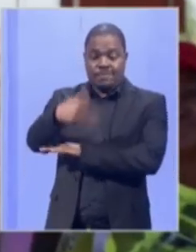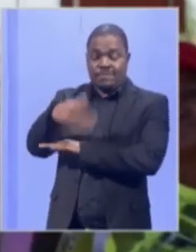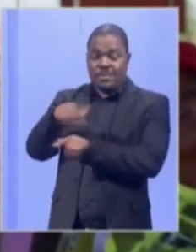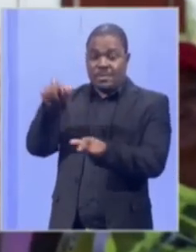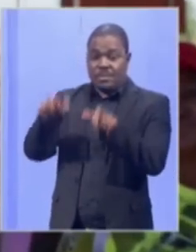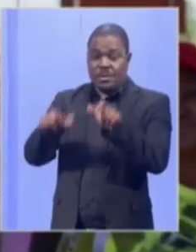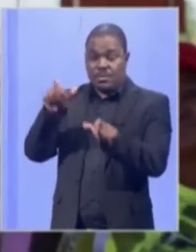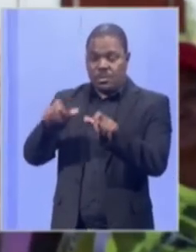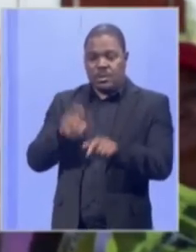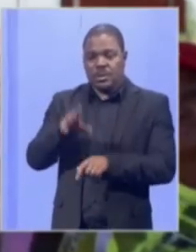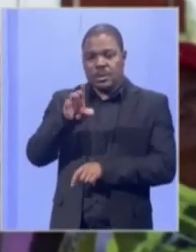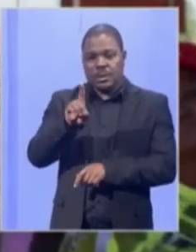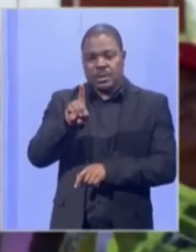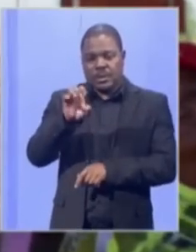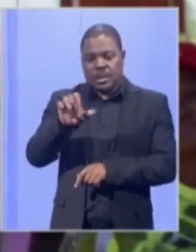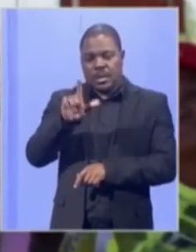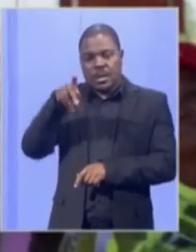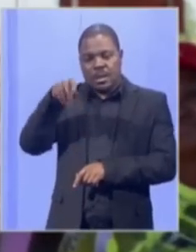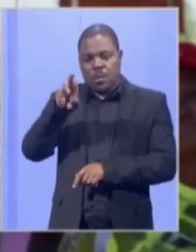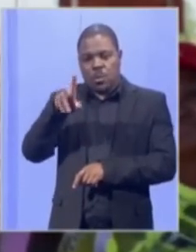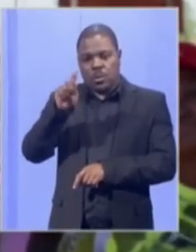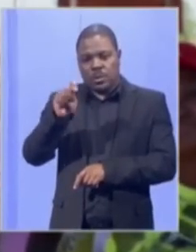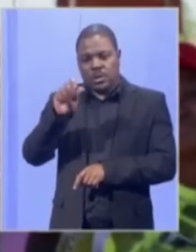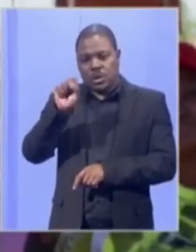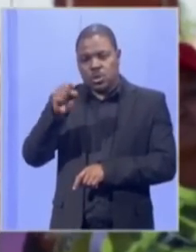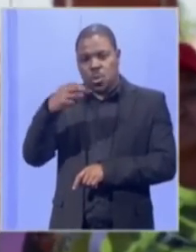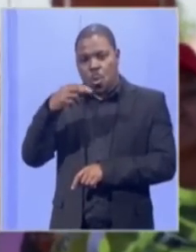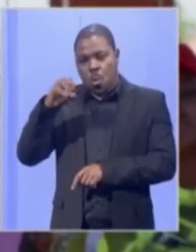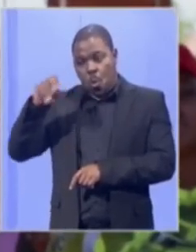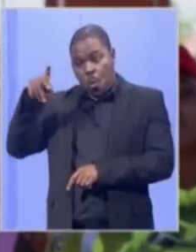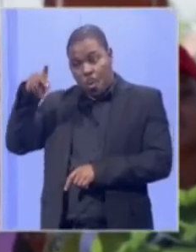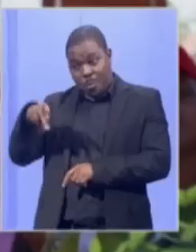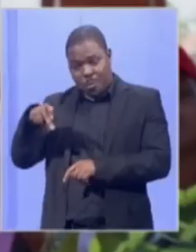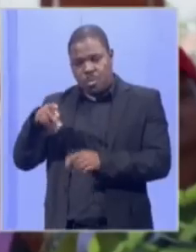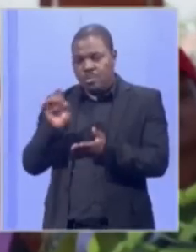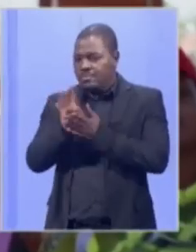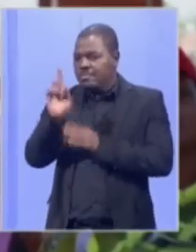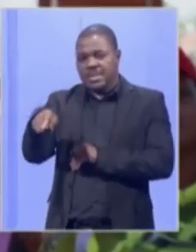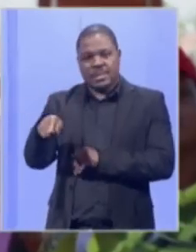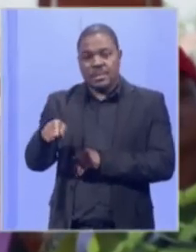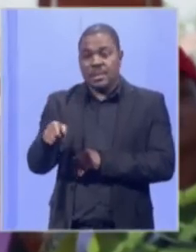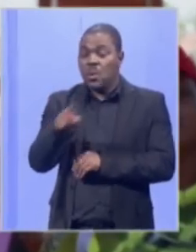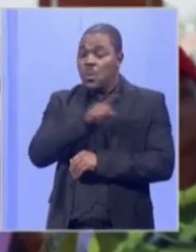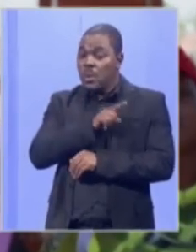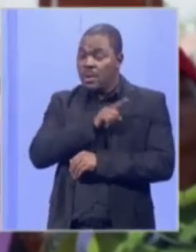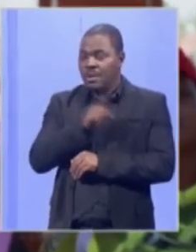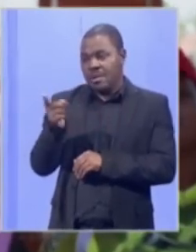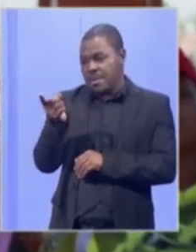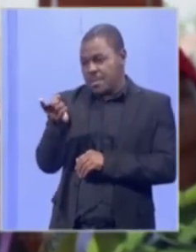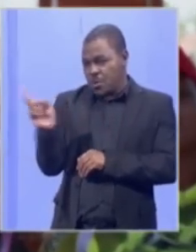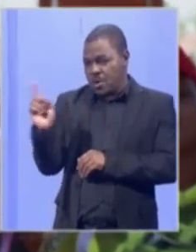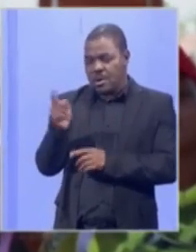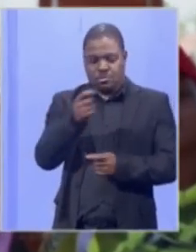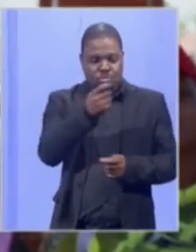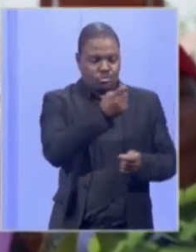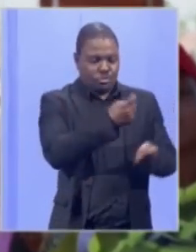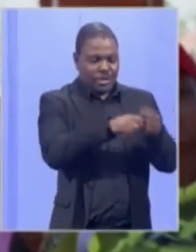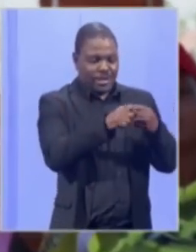Delport Hope, and gore di tswe mo Delport Hope ba rekisa dio tsele gore ga di a siama